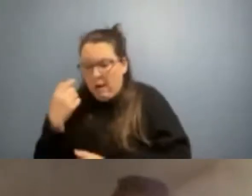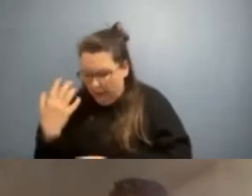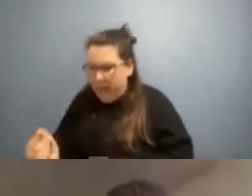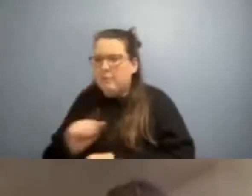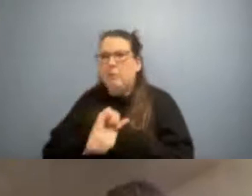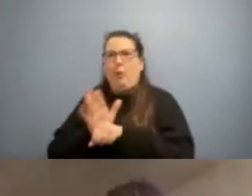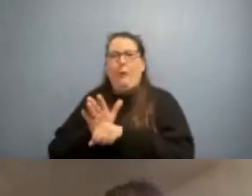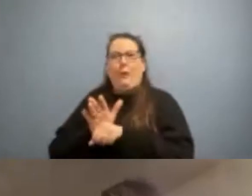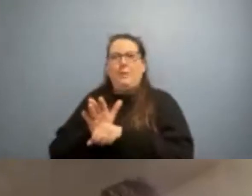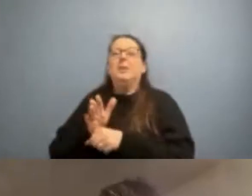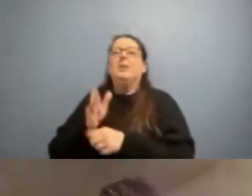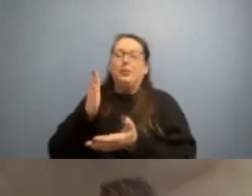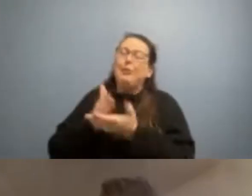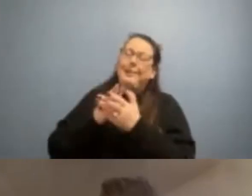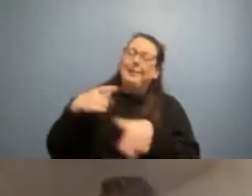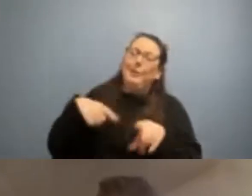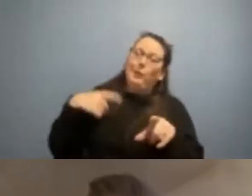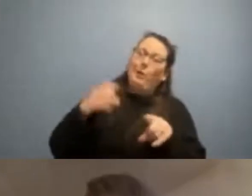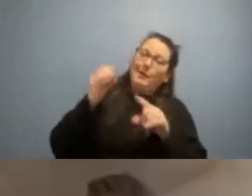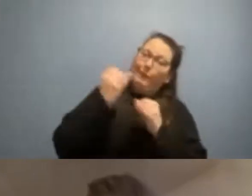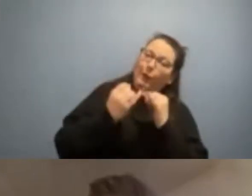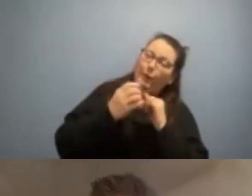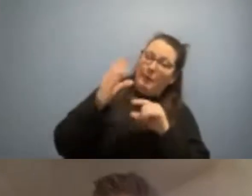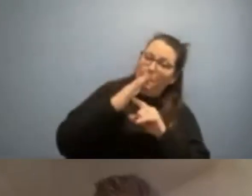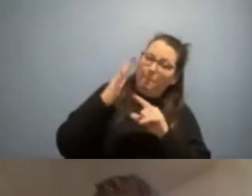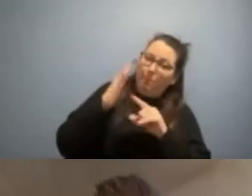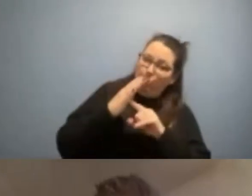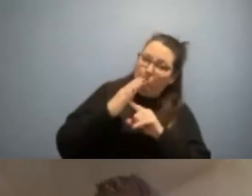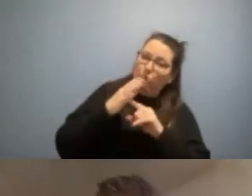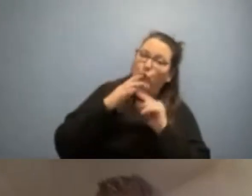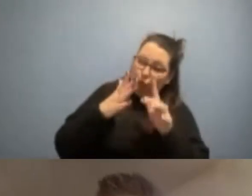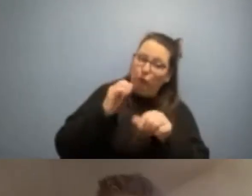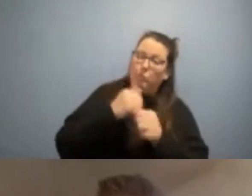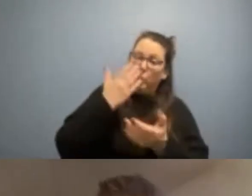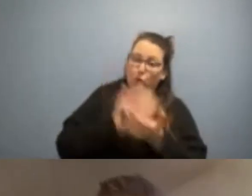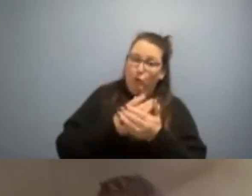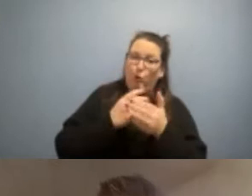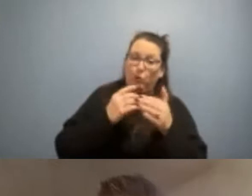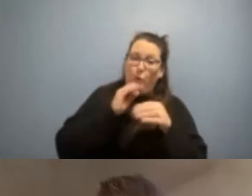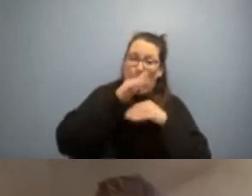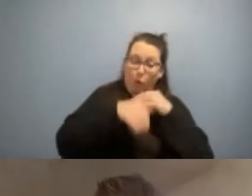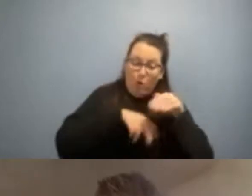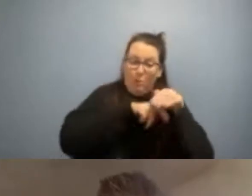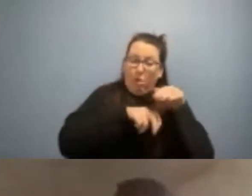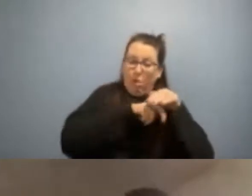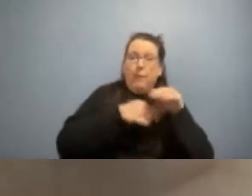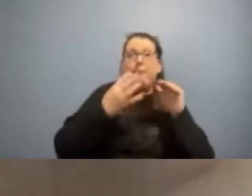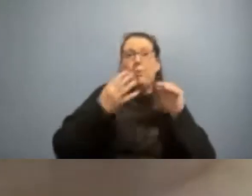we require that anybody who's a primary close contact has to isolate for 14